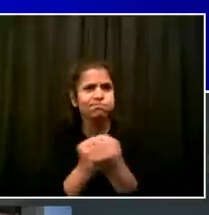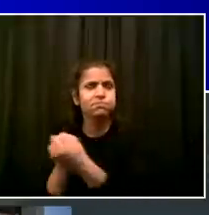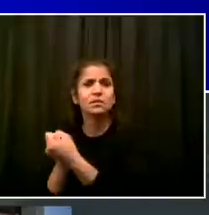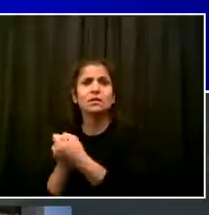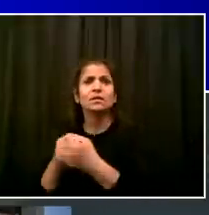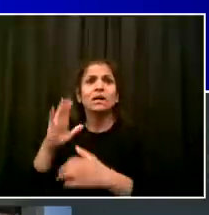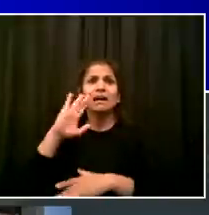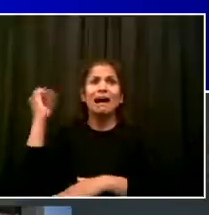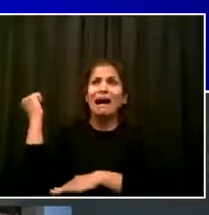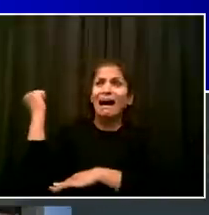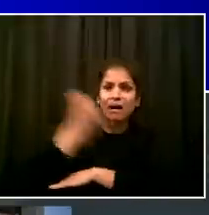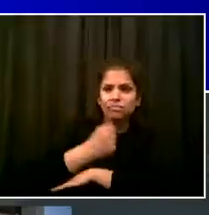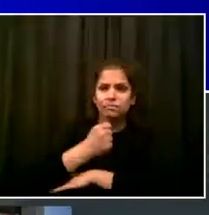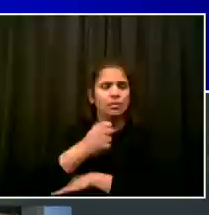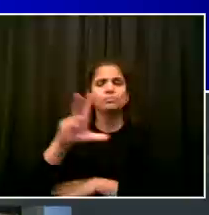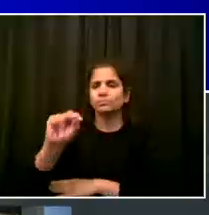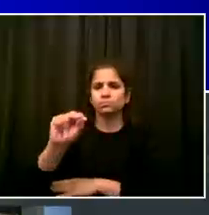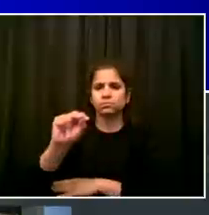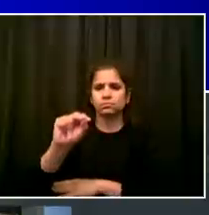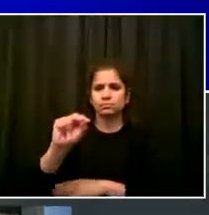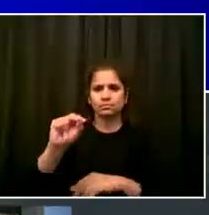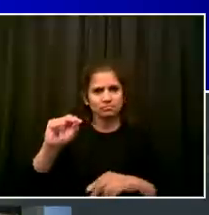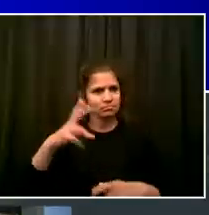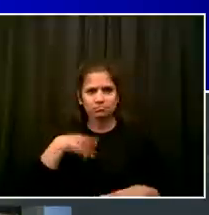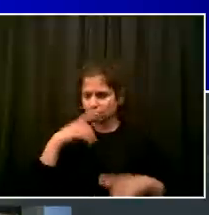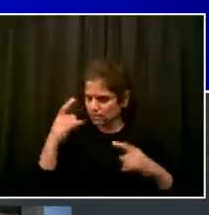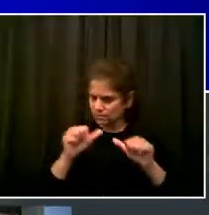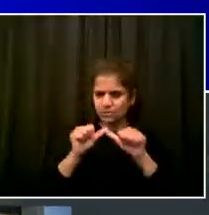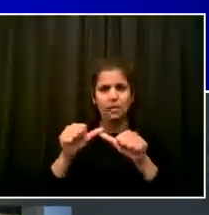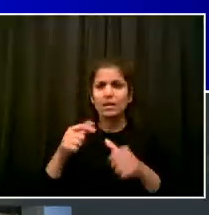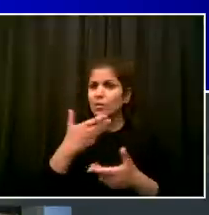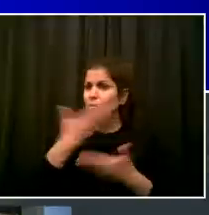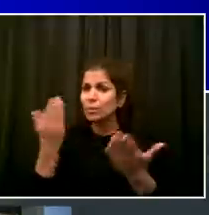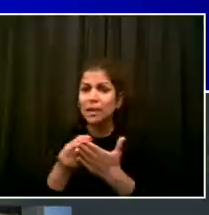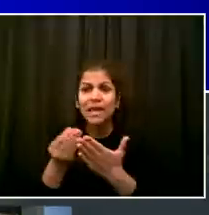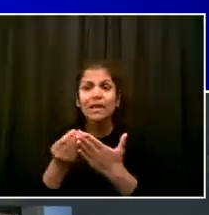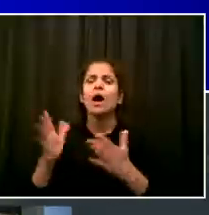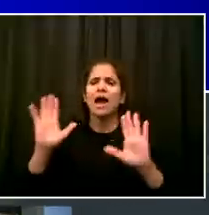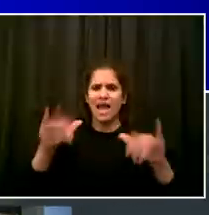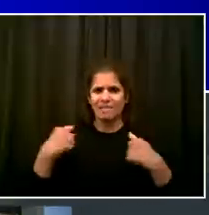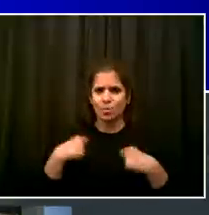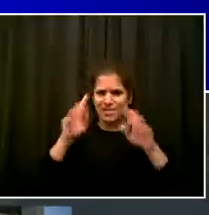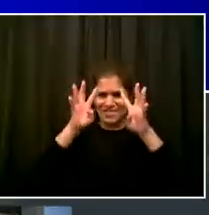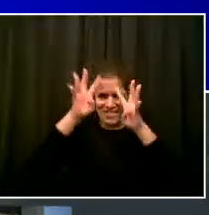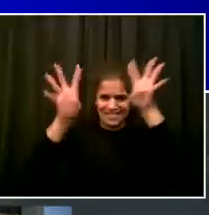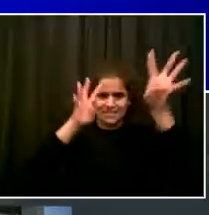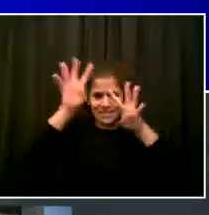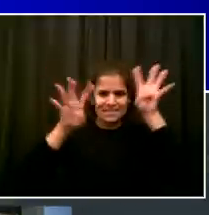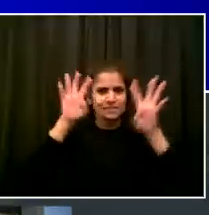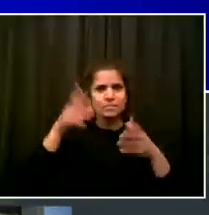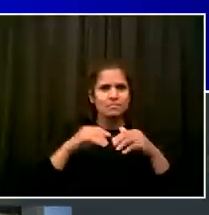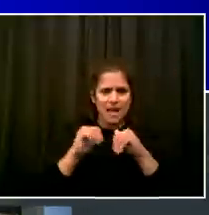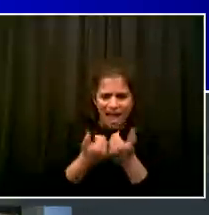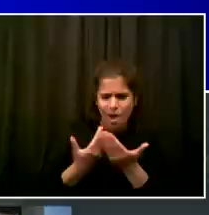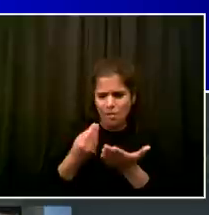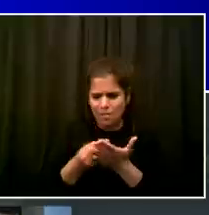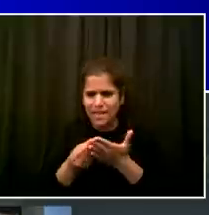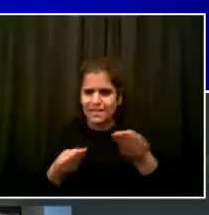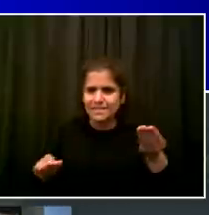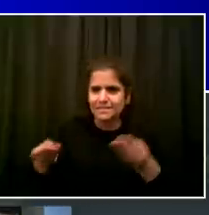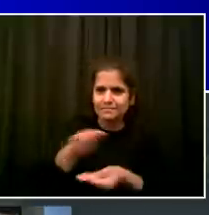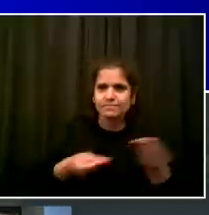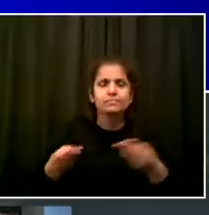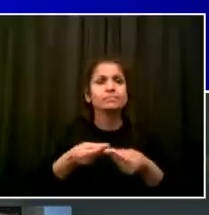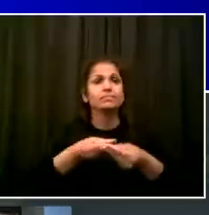thin. And I want to ask people to help them in every way you can. Thank them. Anyone in your neighborhood that you know does this work, a thanks is